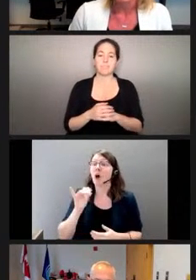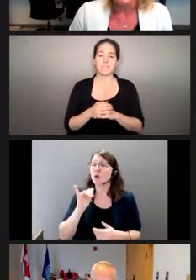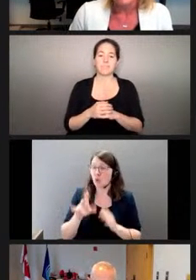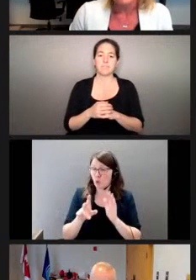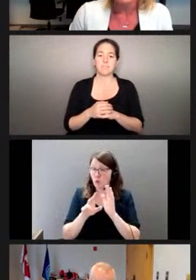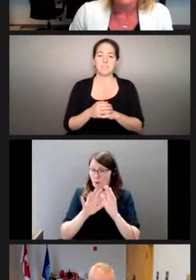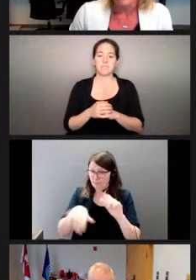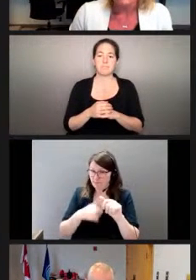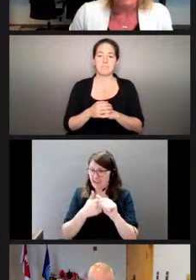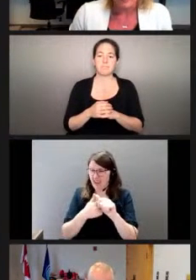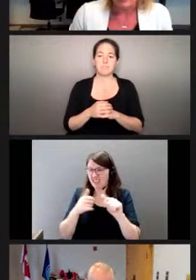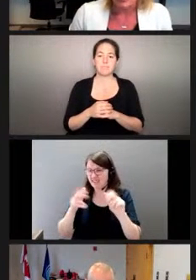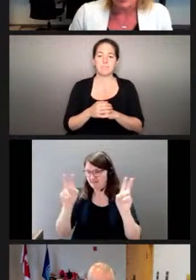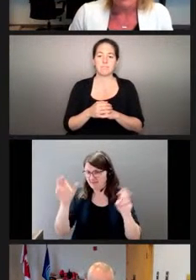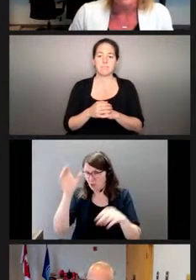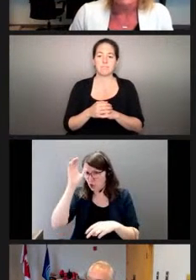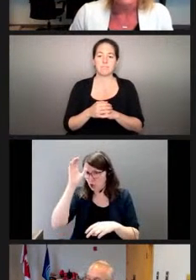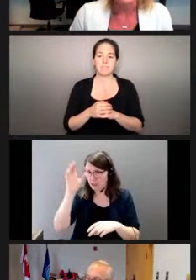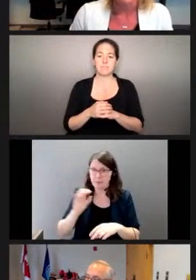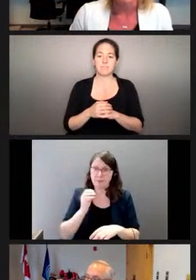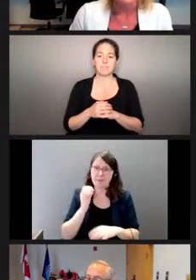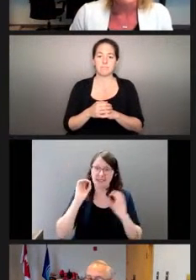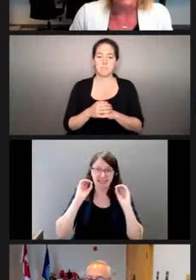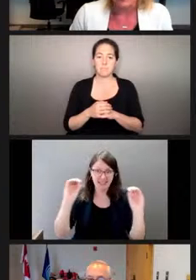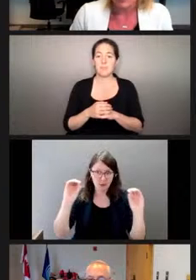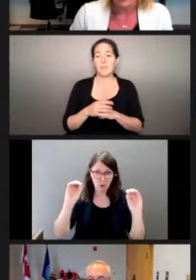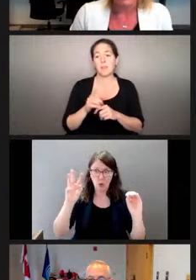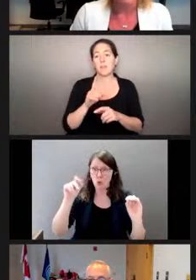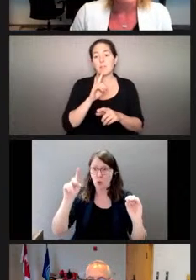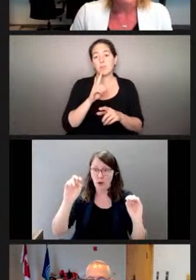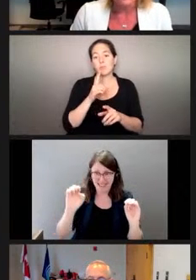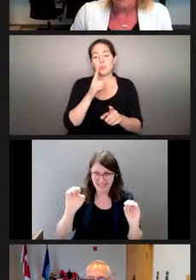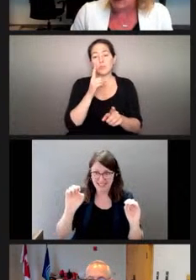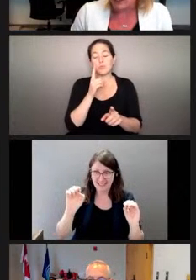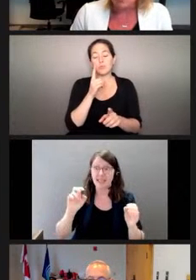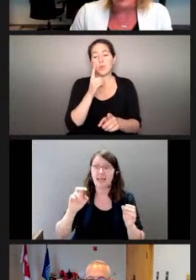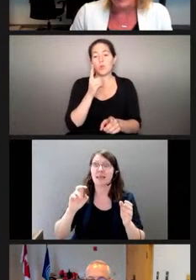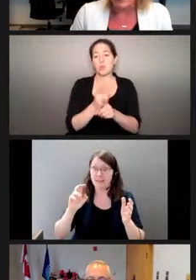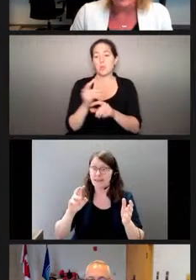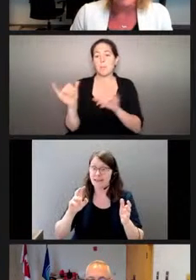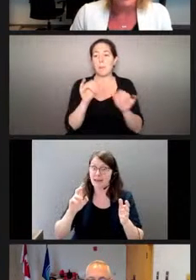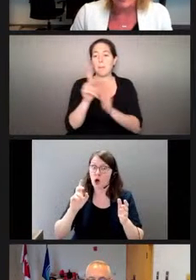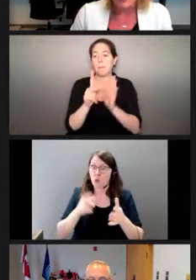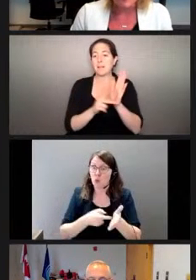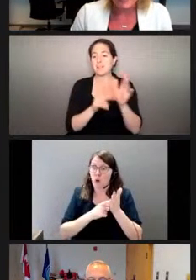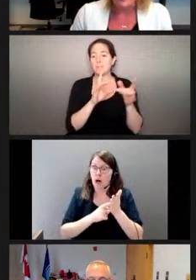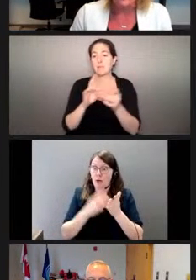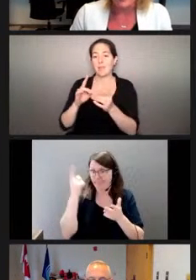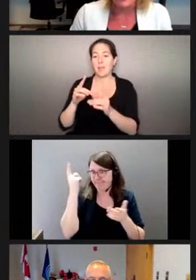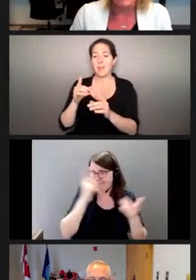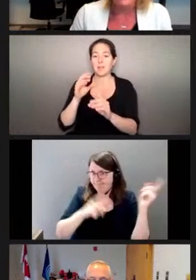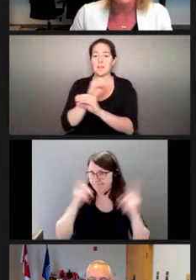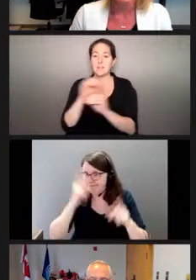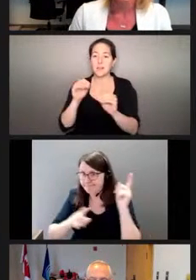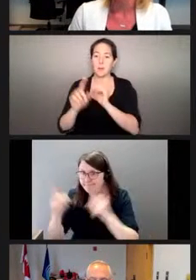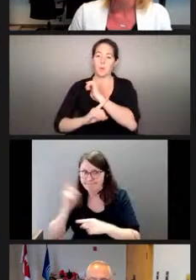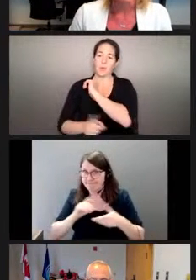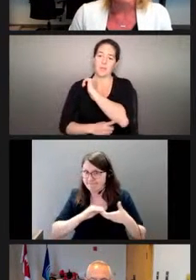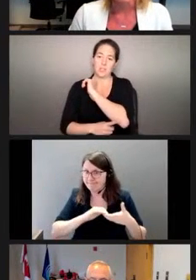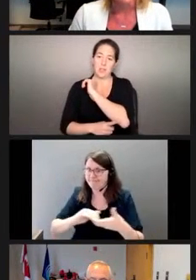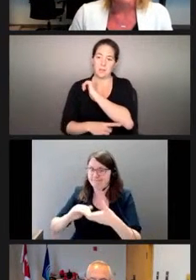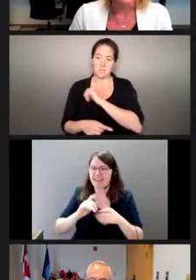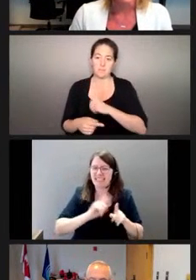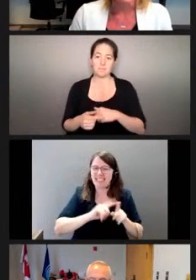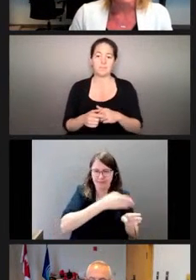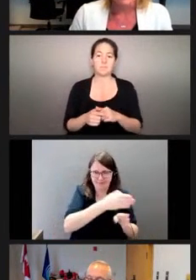that success depends on partnership between many sectors. So as a municipality, we will not alone be able to achieve that. We will